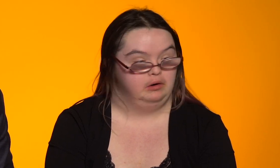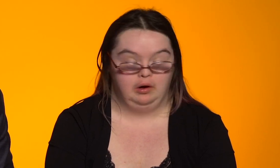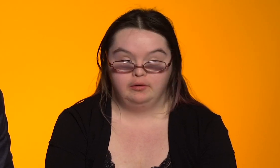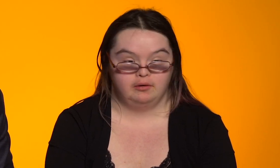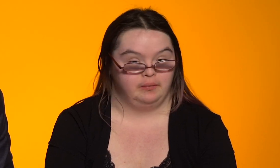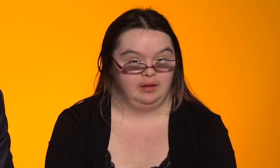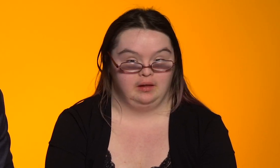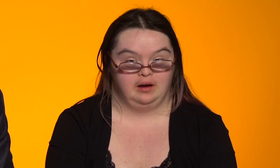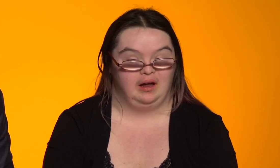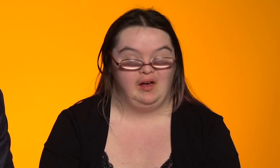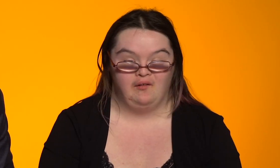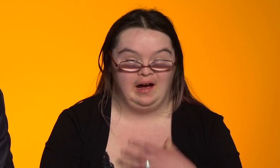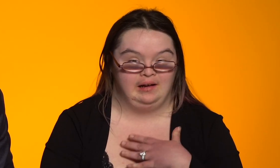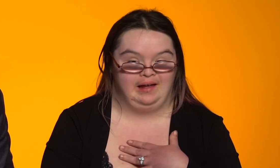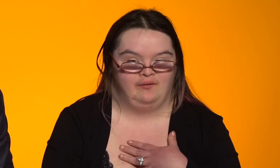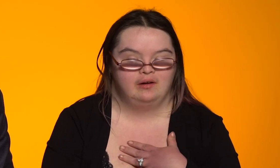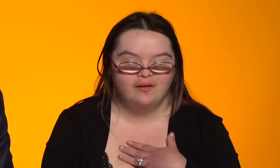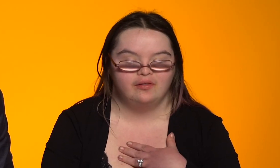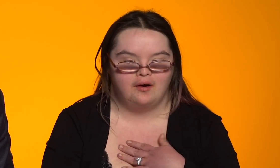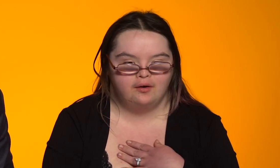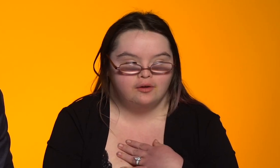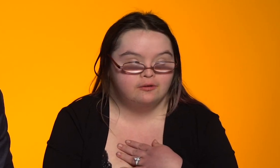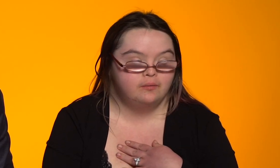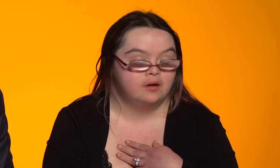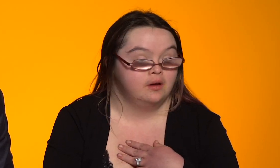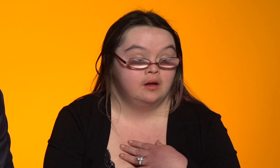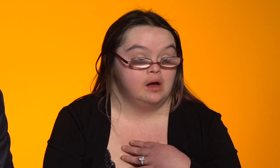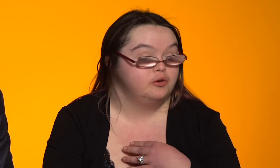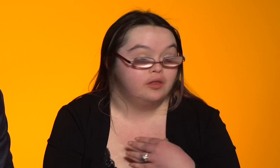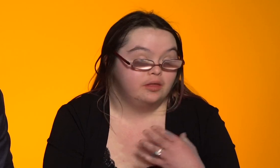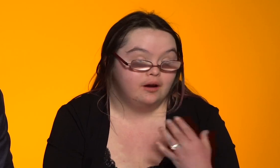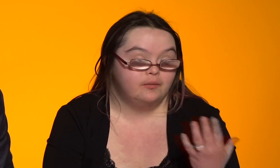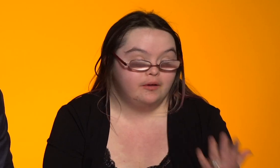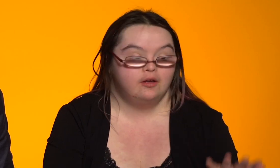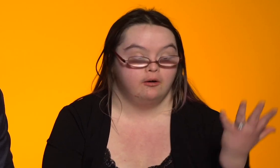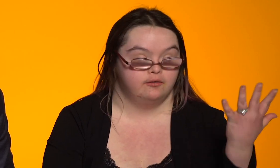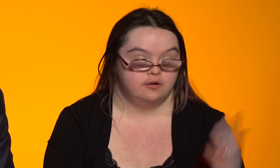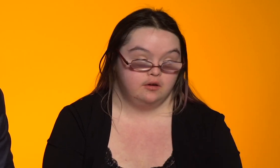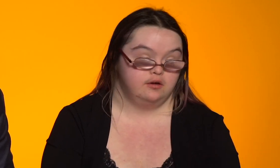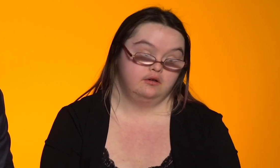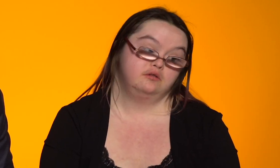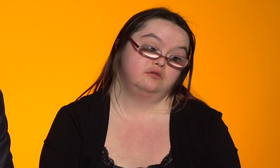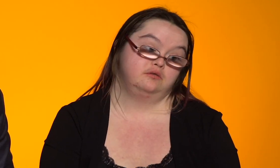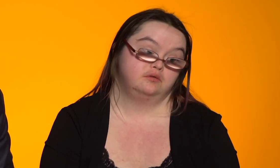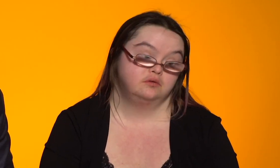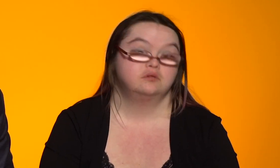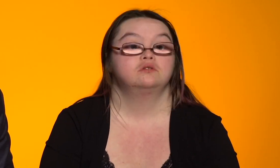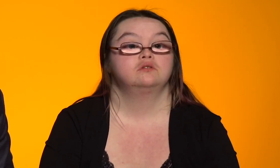person. No one trusts me like that. If I don't have Down syndrome, I'm just not myself.